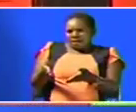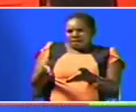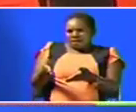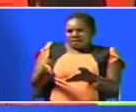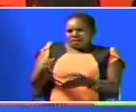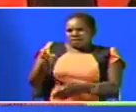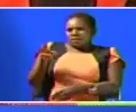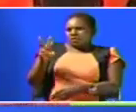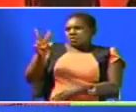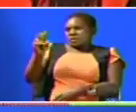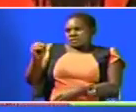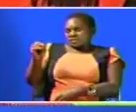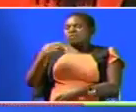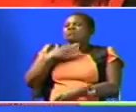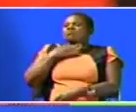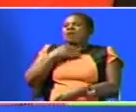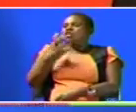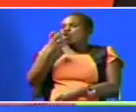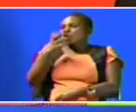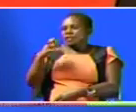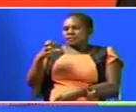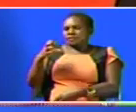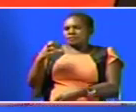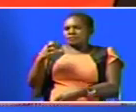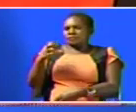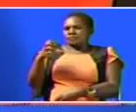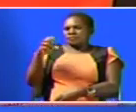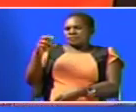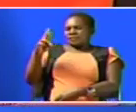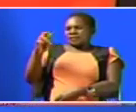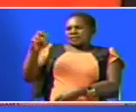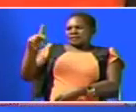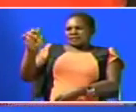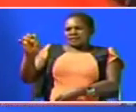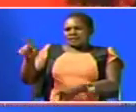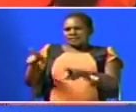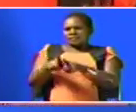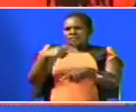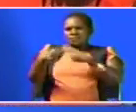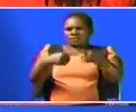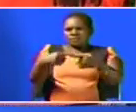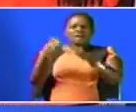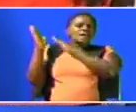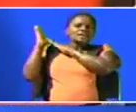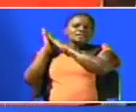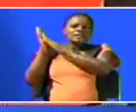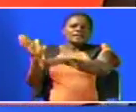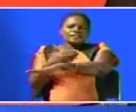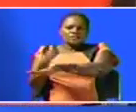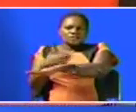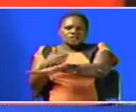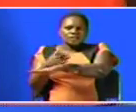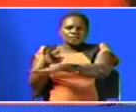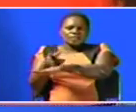Among the 20 aspirants seeking the ODM ticket is reggae DJ Chris Darlin, who continued to be the talk of town after